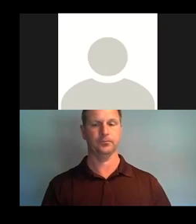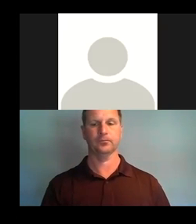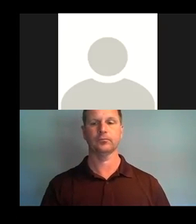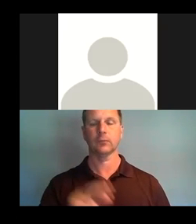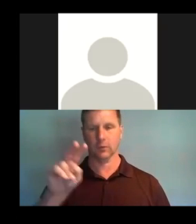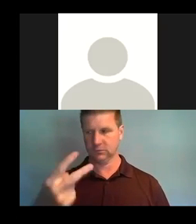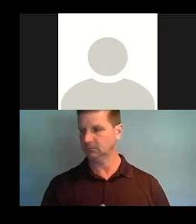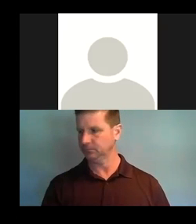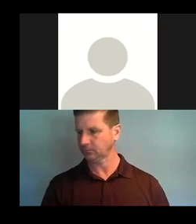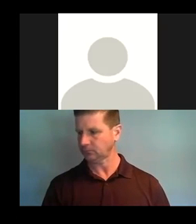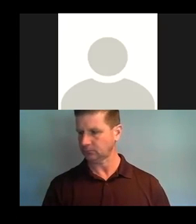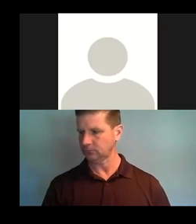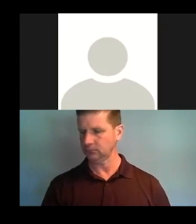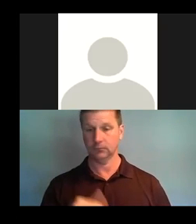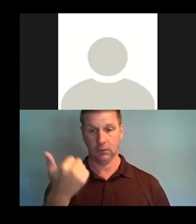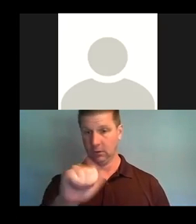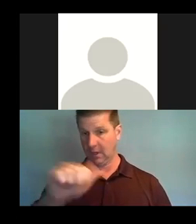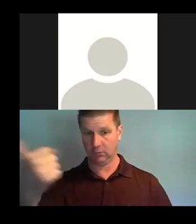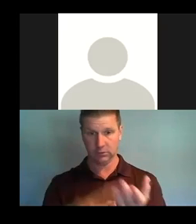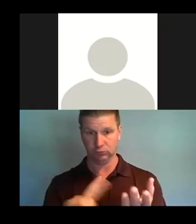Second. Any further discussion?